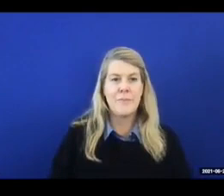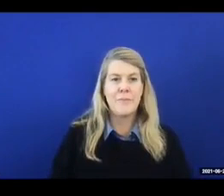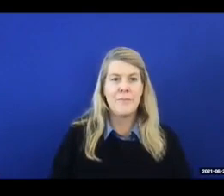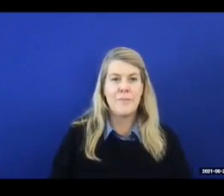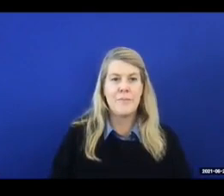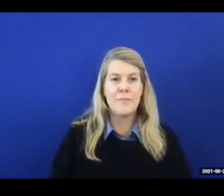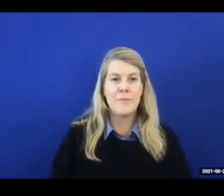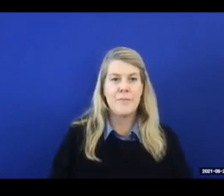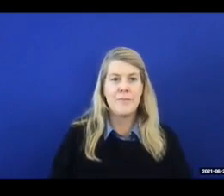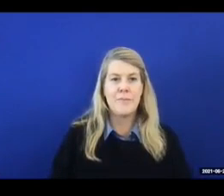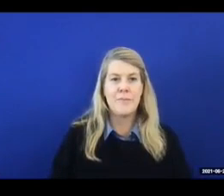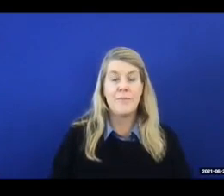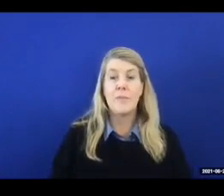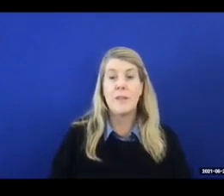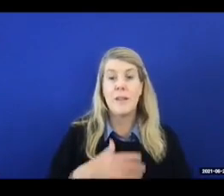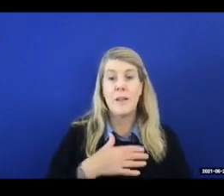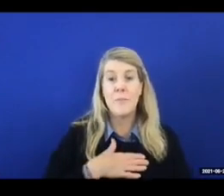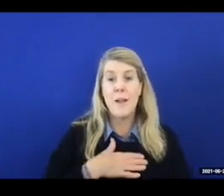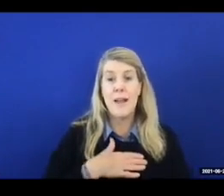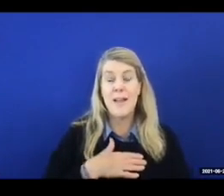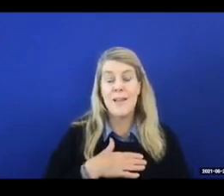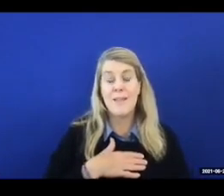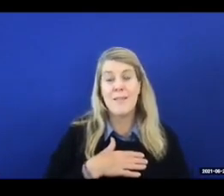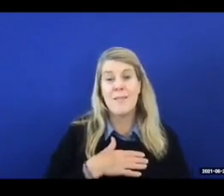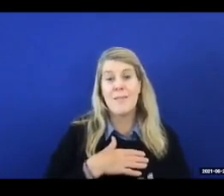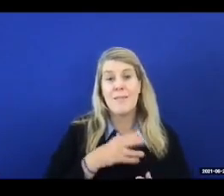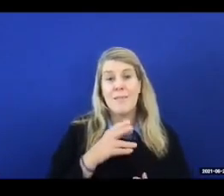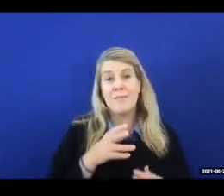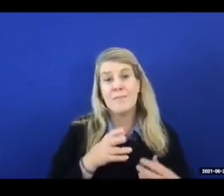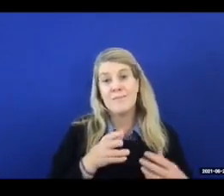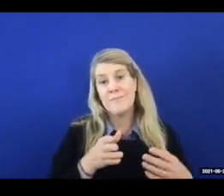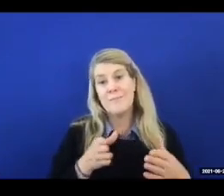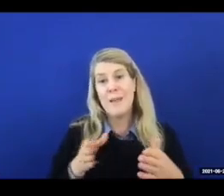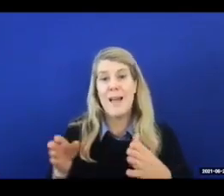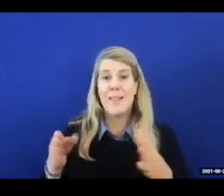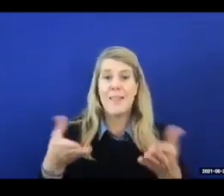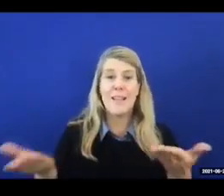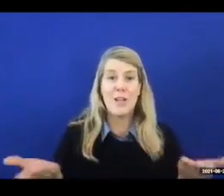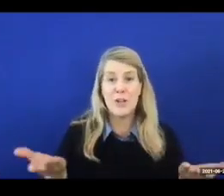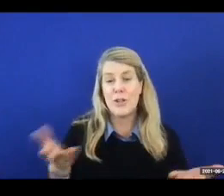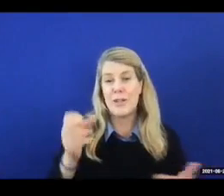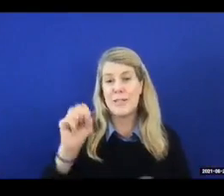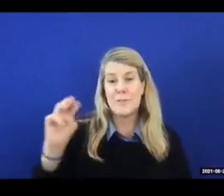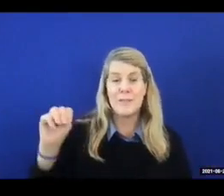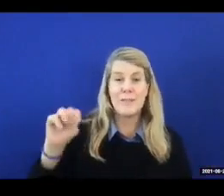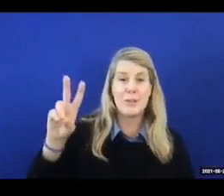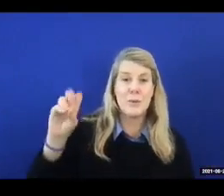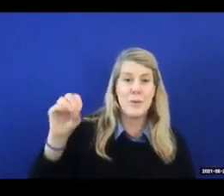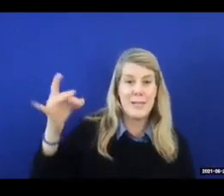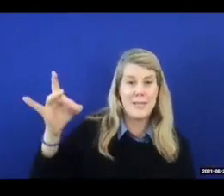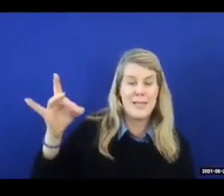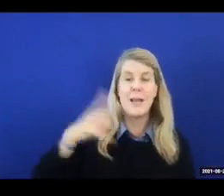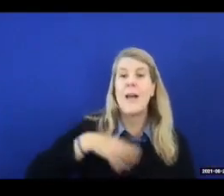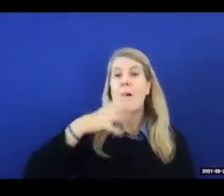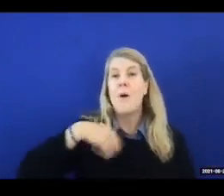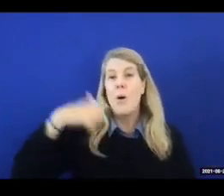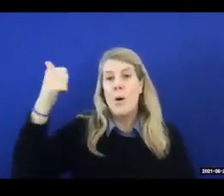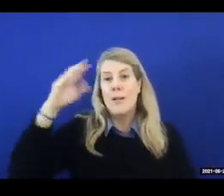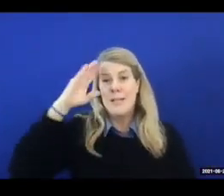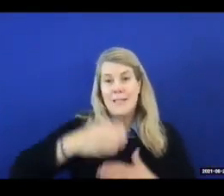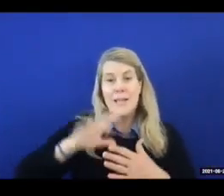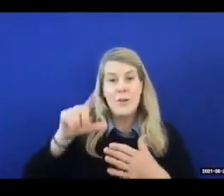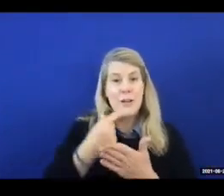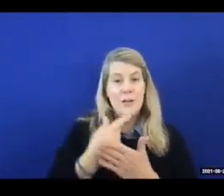My journey started here at SMC in 2018. So my oldest son graduated from high